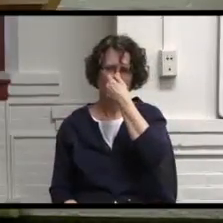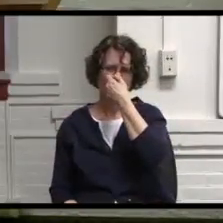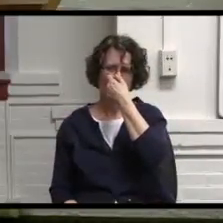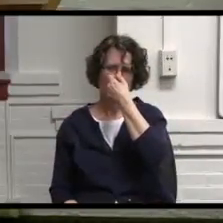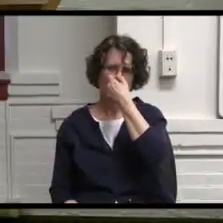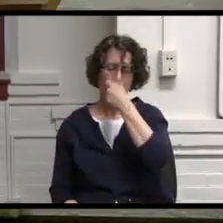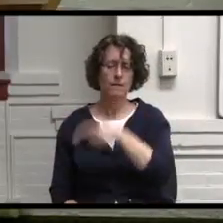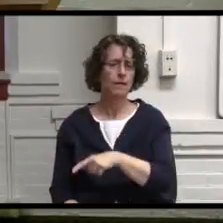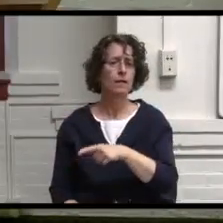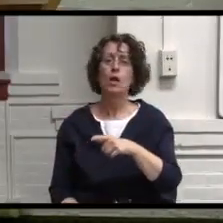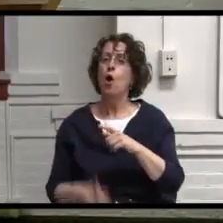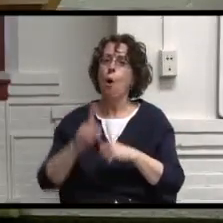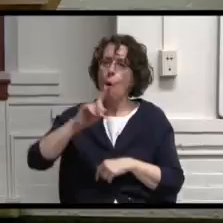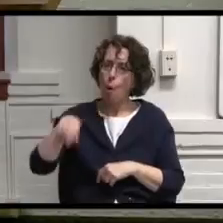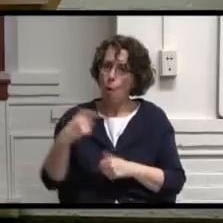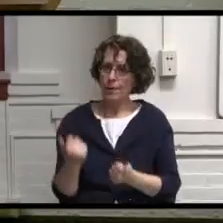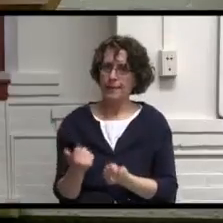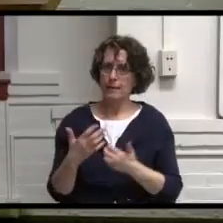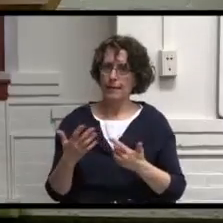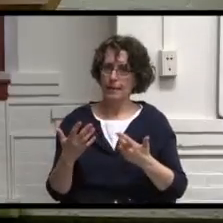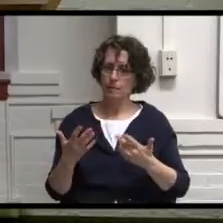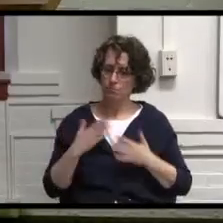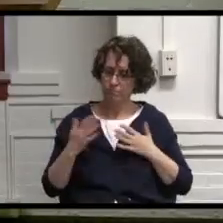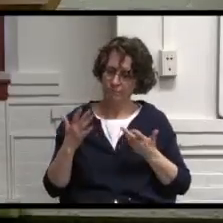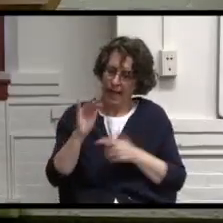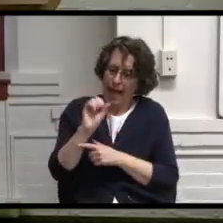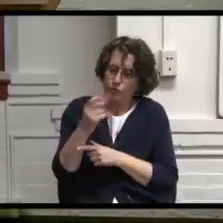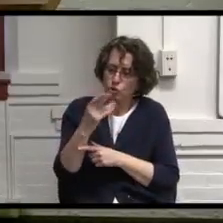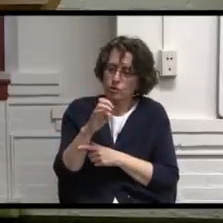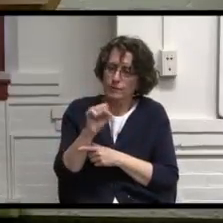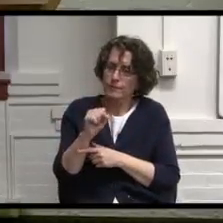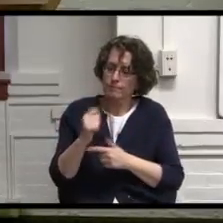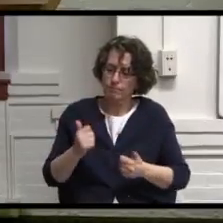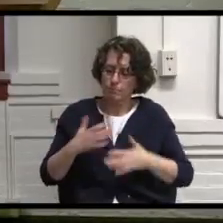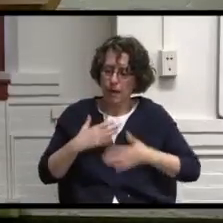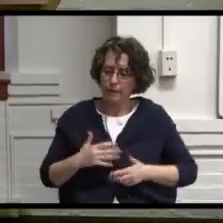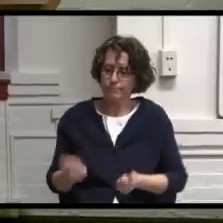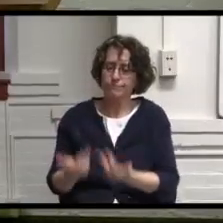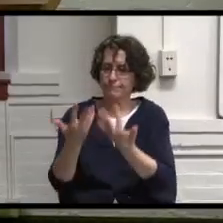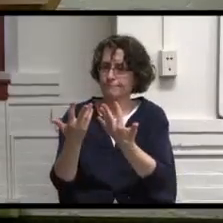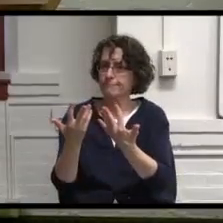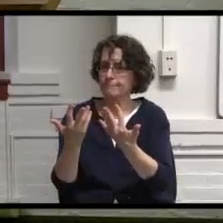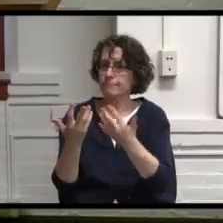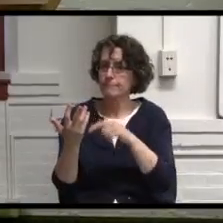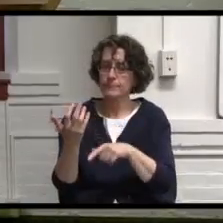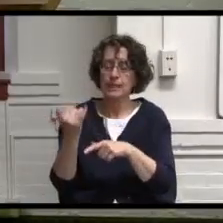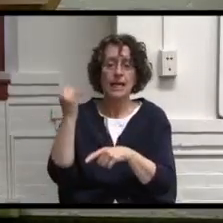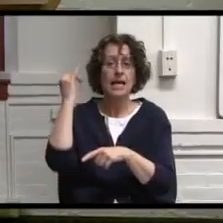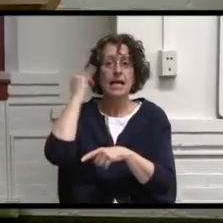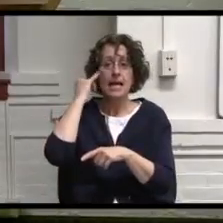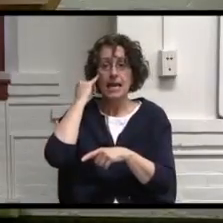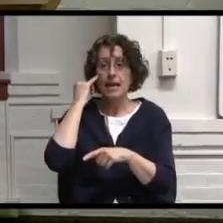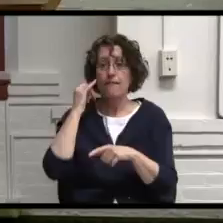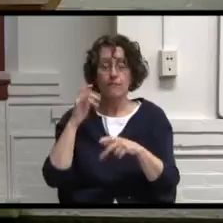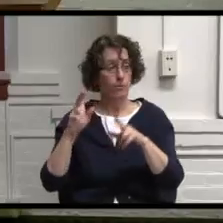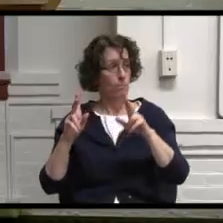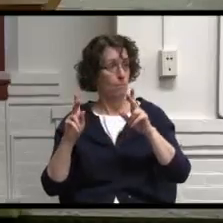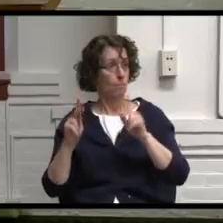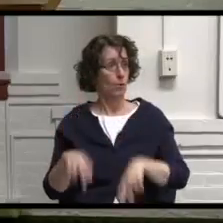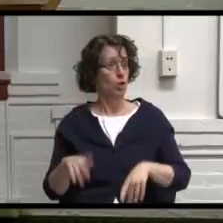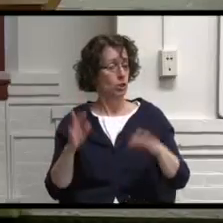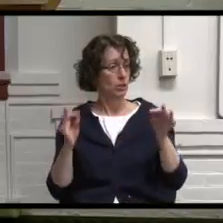burial of cremains only, and in the event that a family of a resident lacks funds to purchase a plot, the town